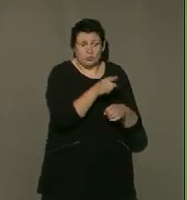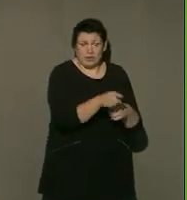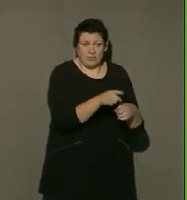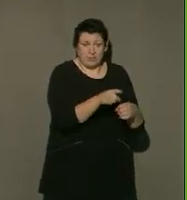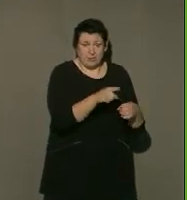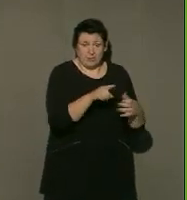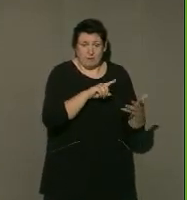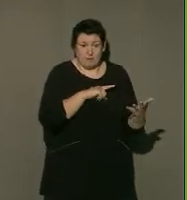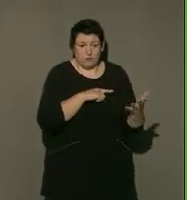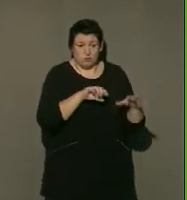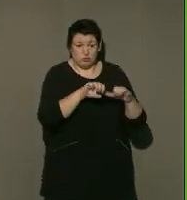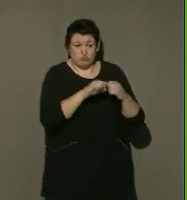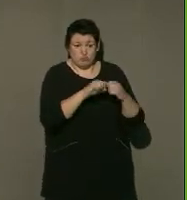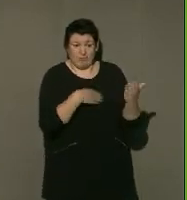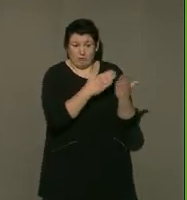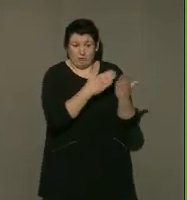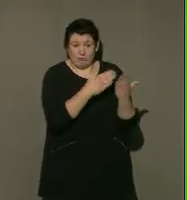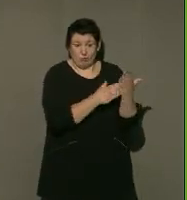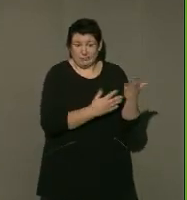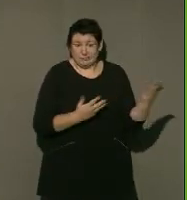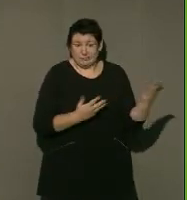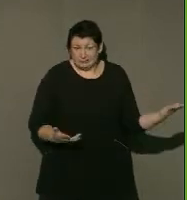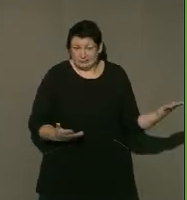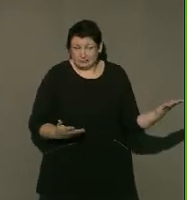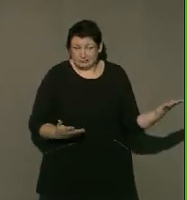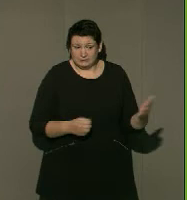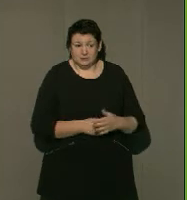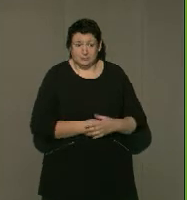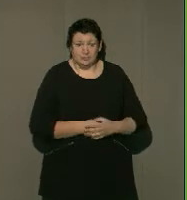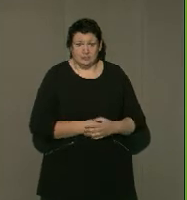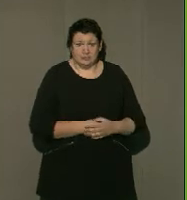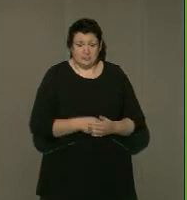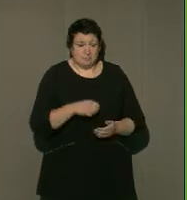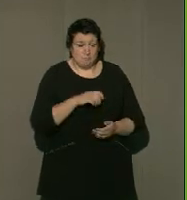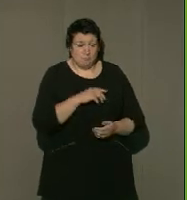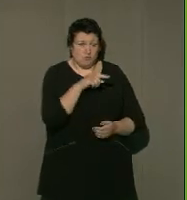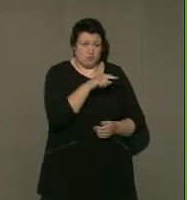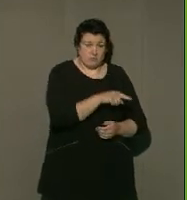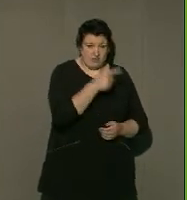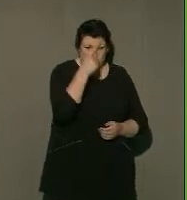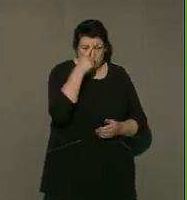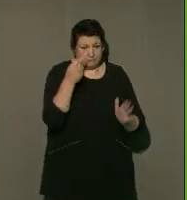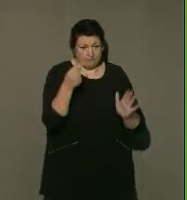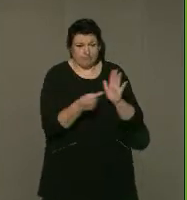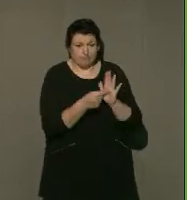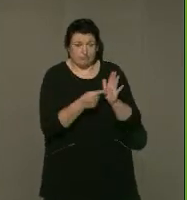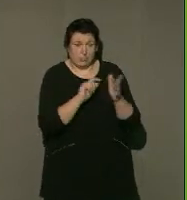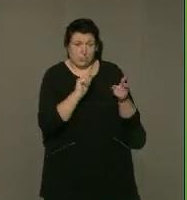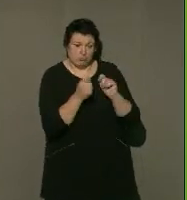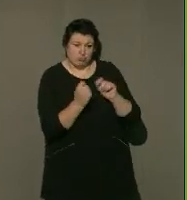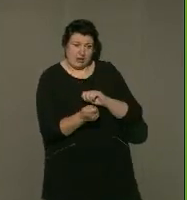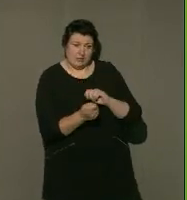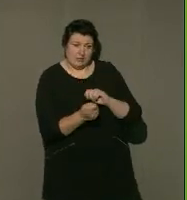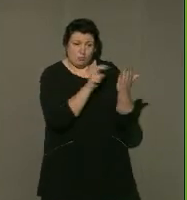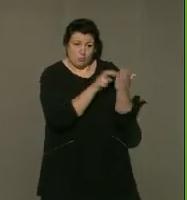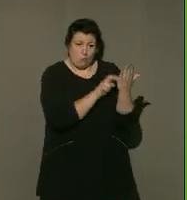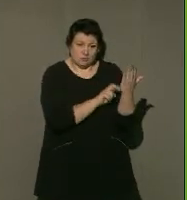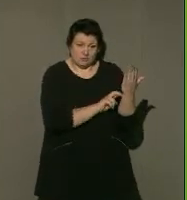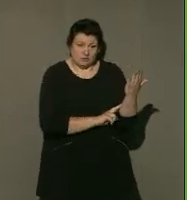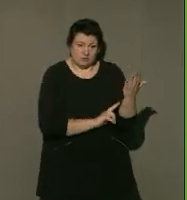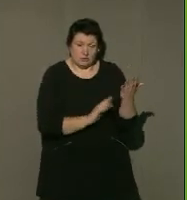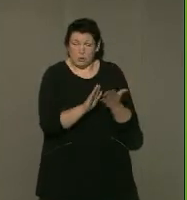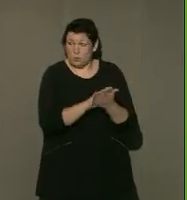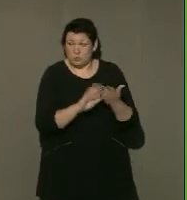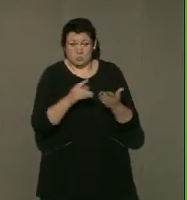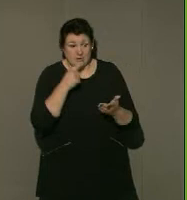contravening our standing orders. But because of that, we felt it was important to change the standing orders so that if the convener asked